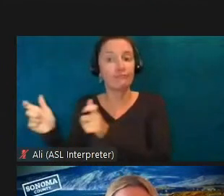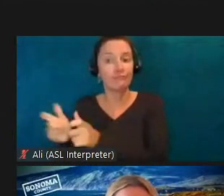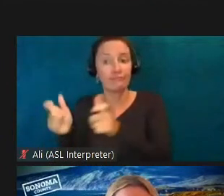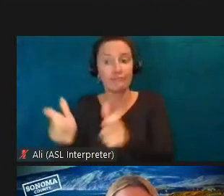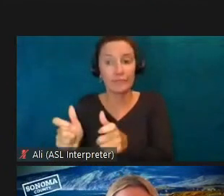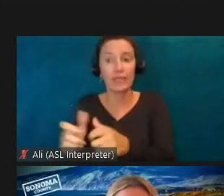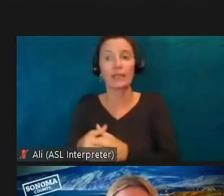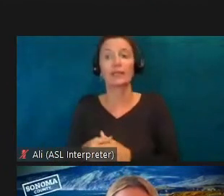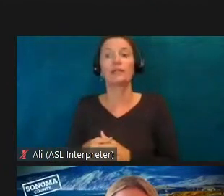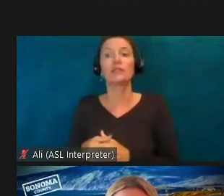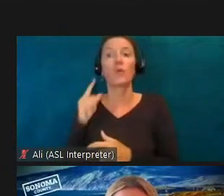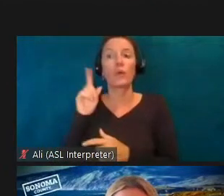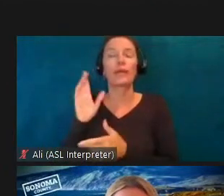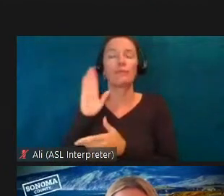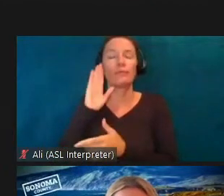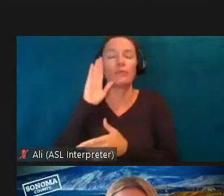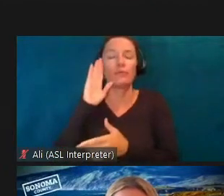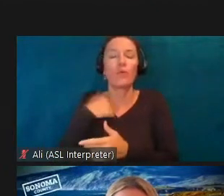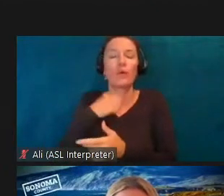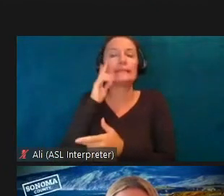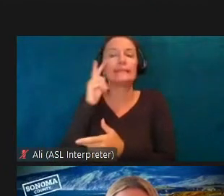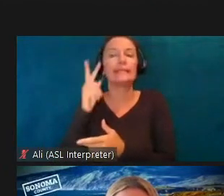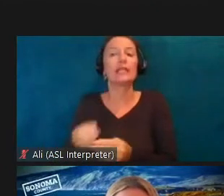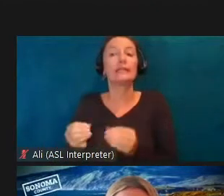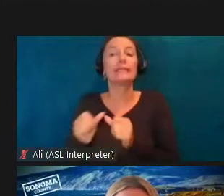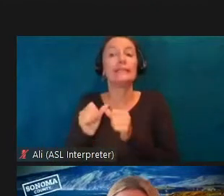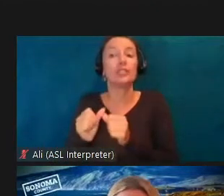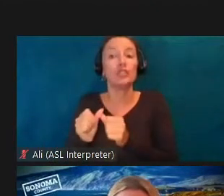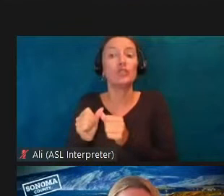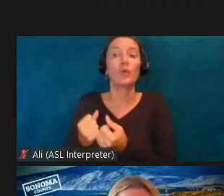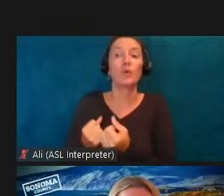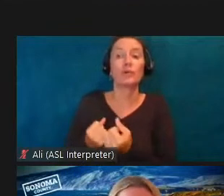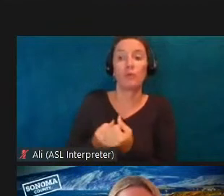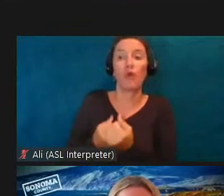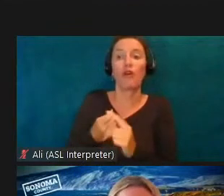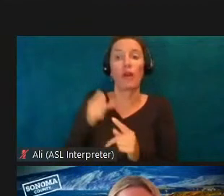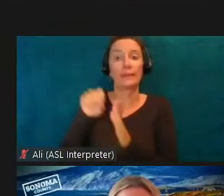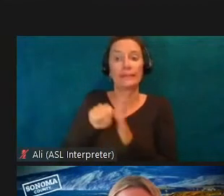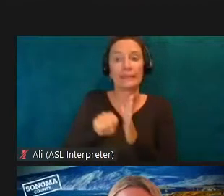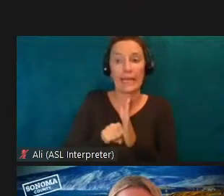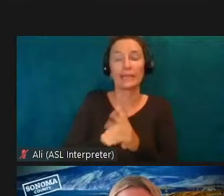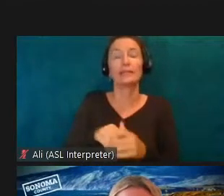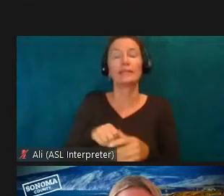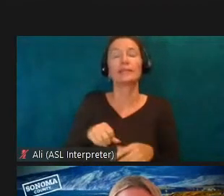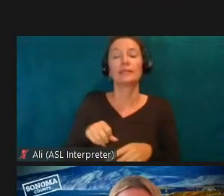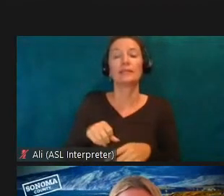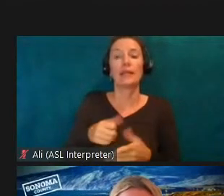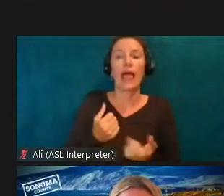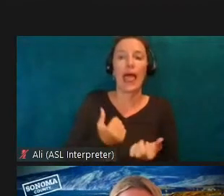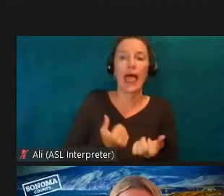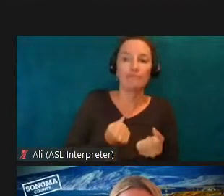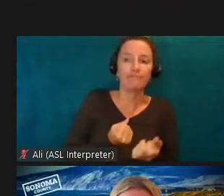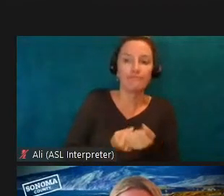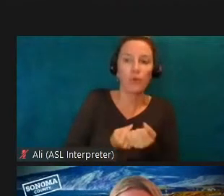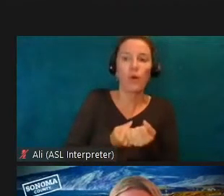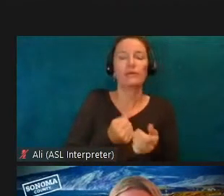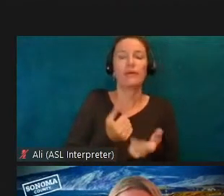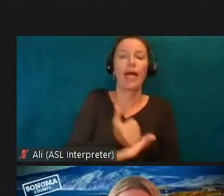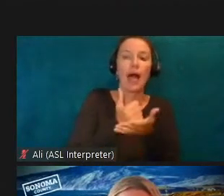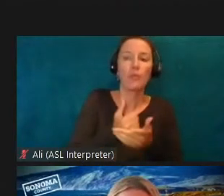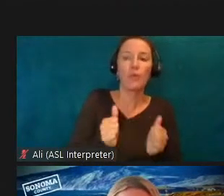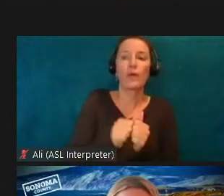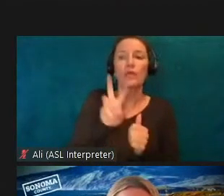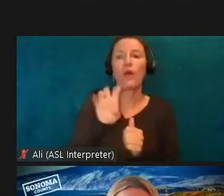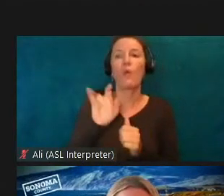aid system, as well as out-of-state resources coming in to assist us on the Walbridge fire, as well as up on the Hennessy